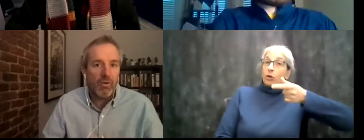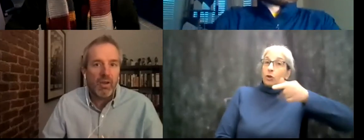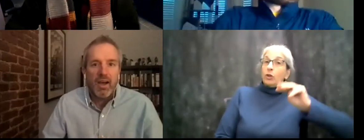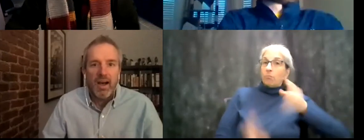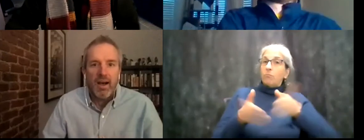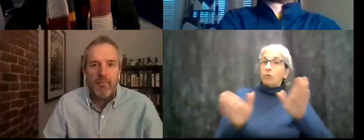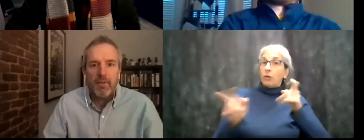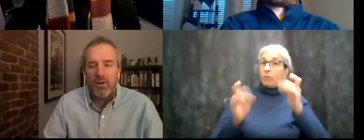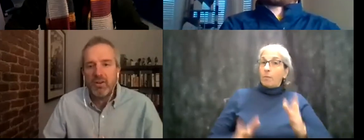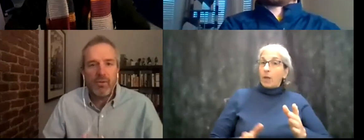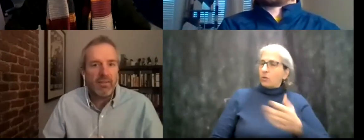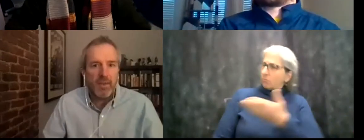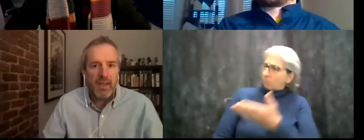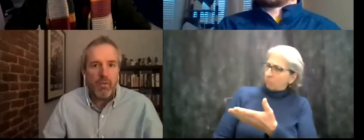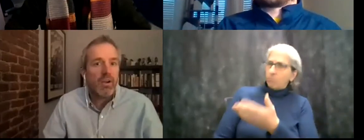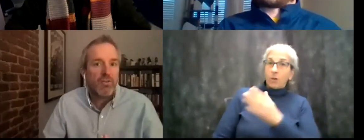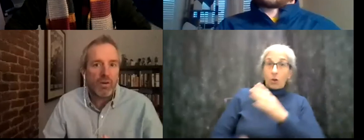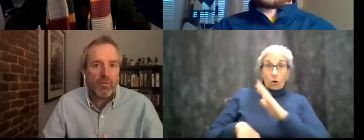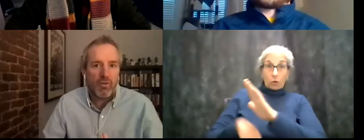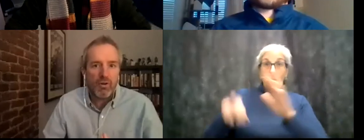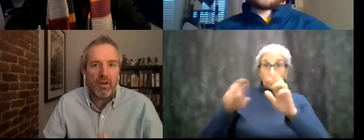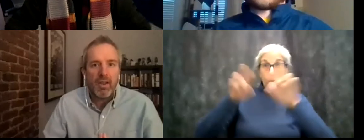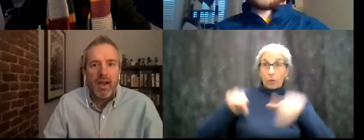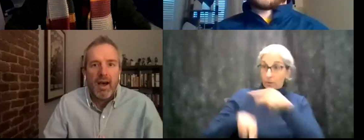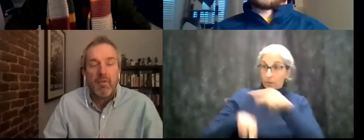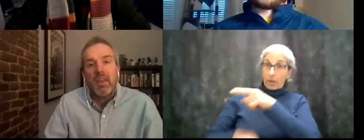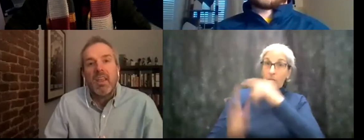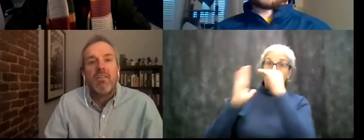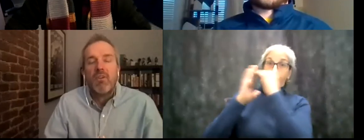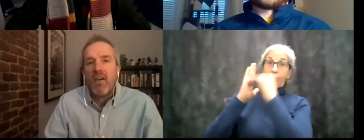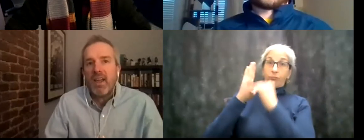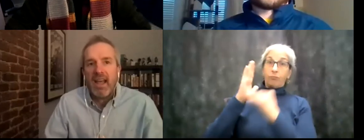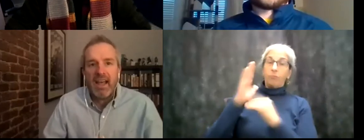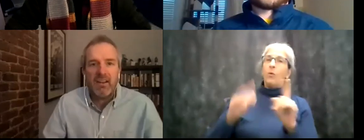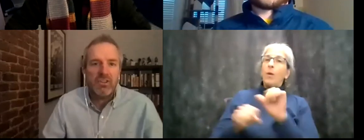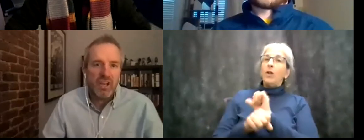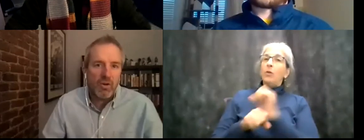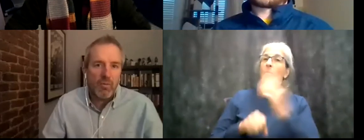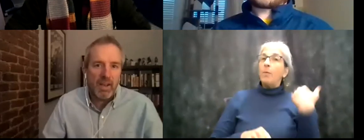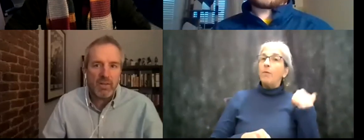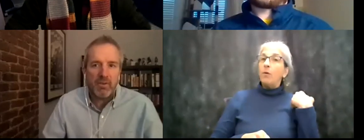know, you know, on your resume, where you've worked before. Even if you haven't had a